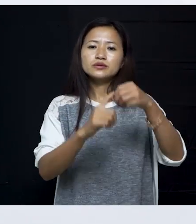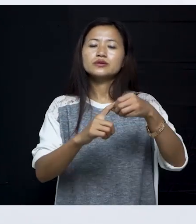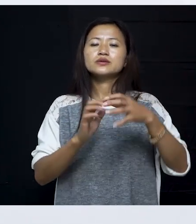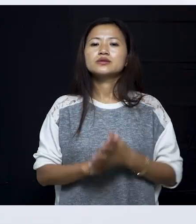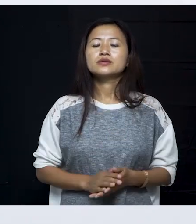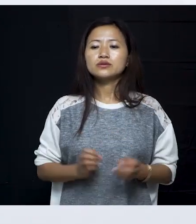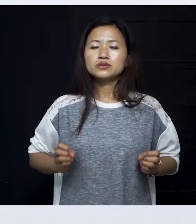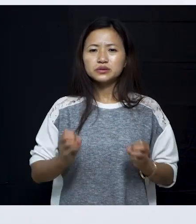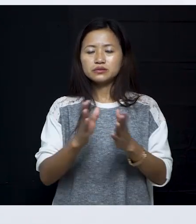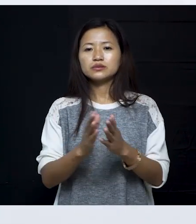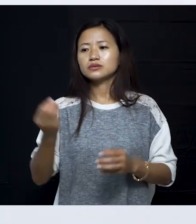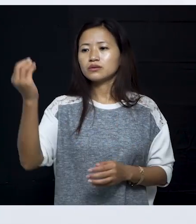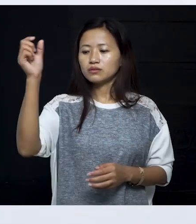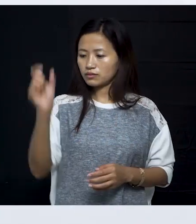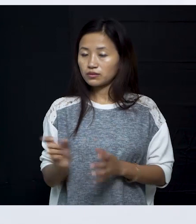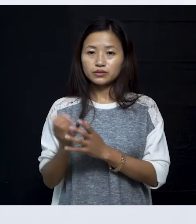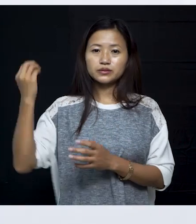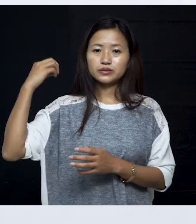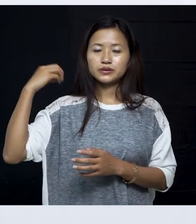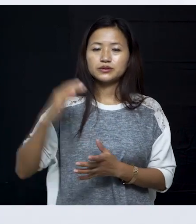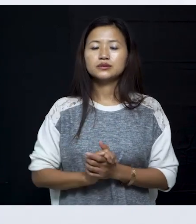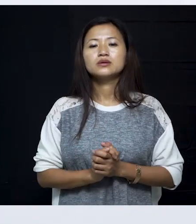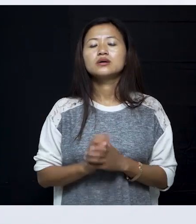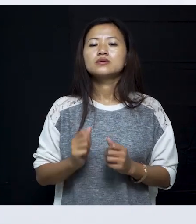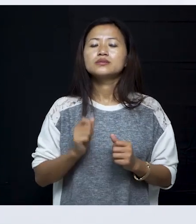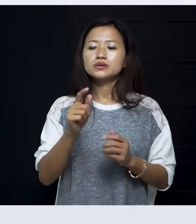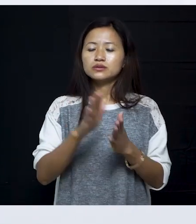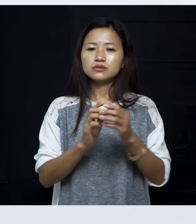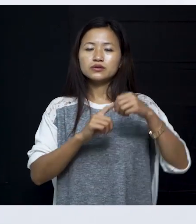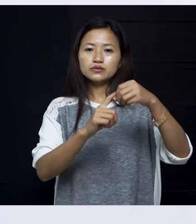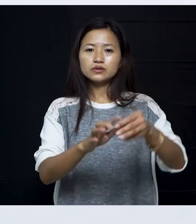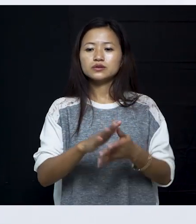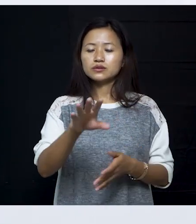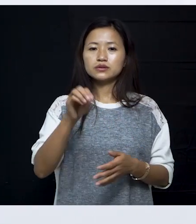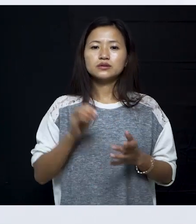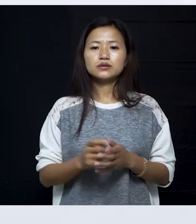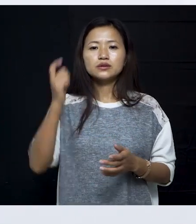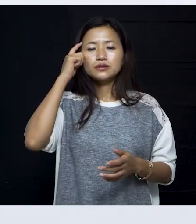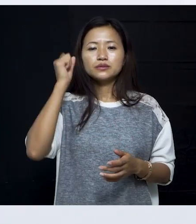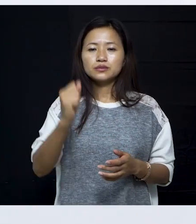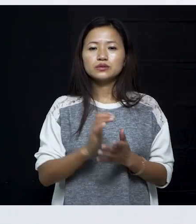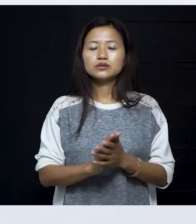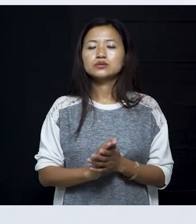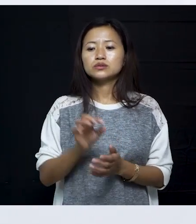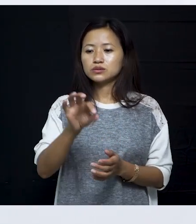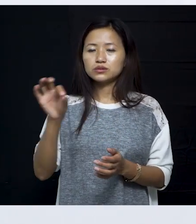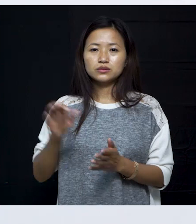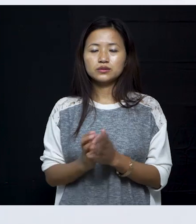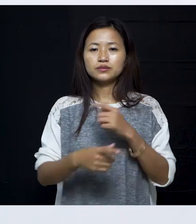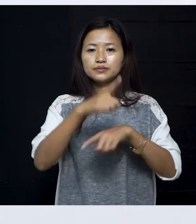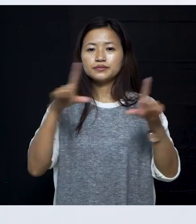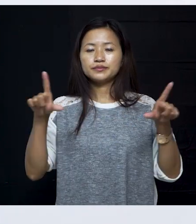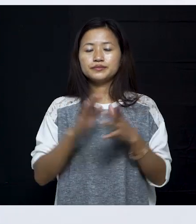find the issuing authority. So depending on the kind of questions that you are getting, remember to choose the language. You